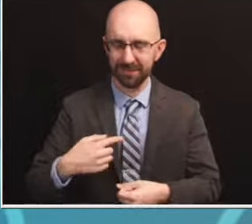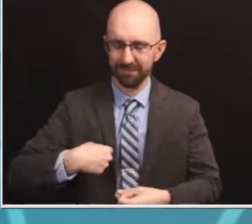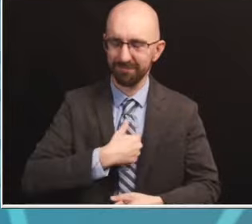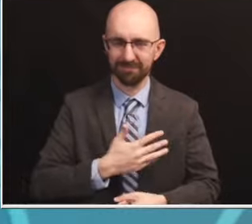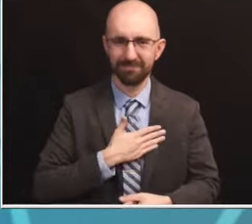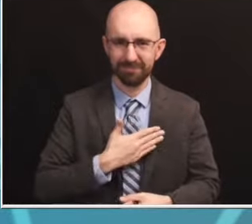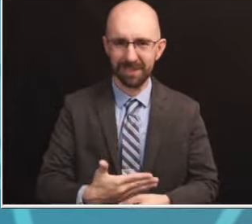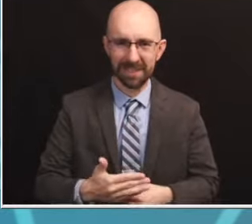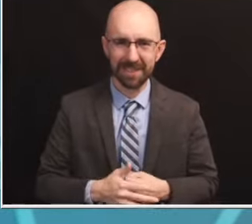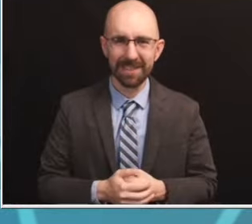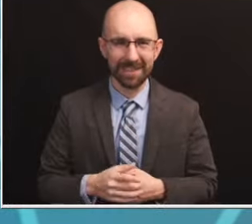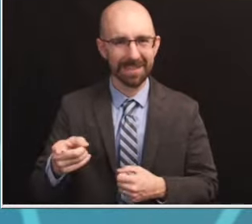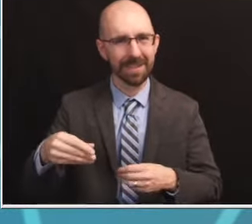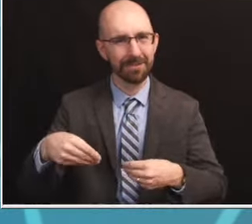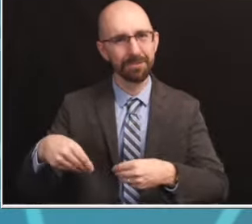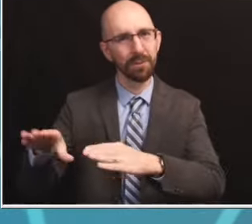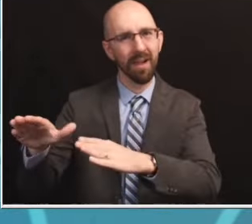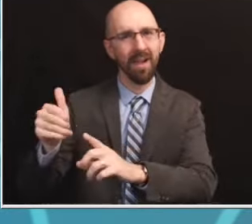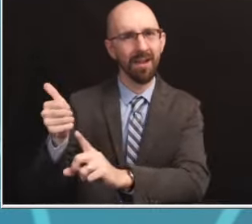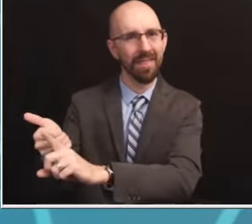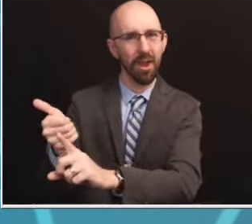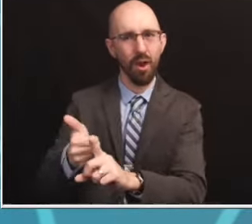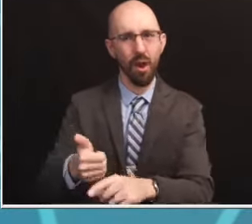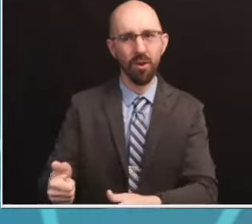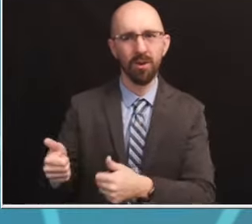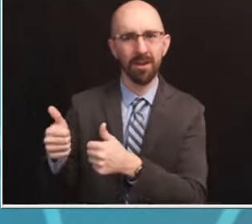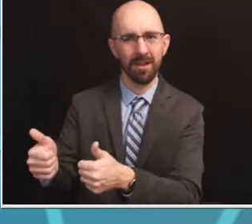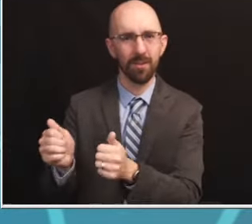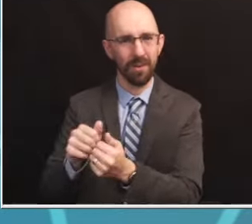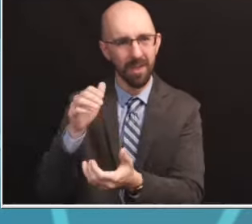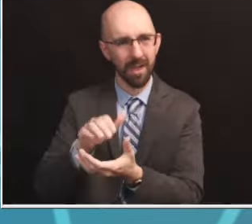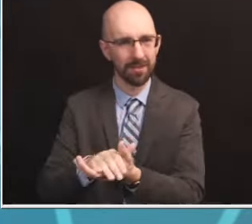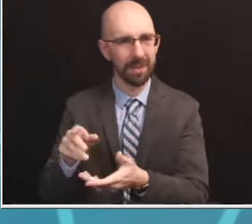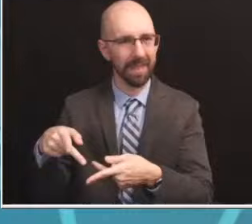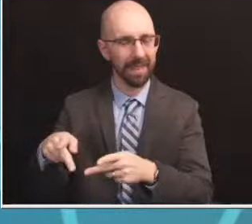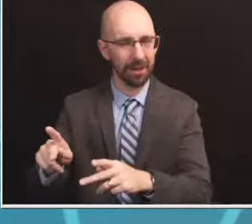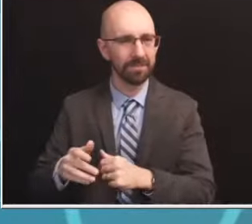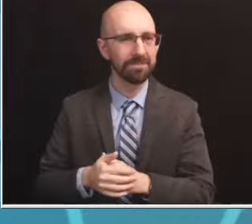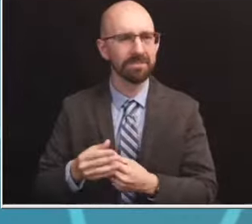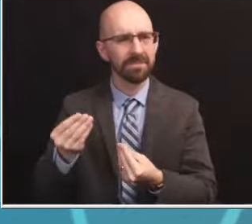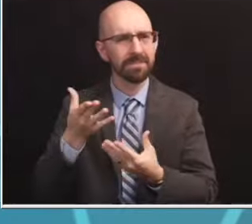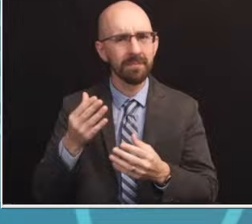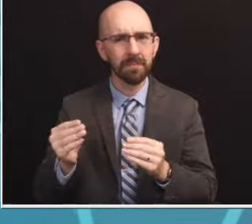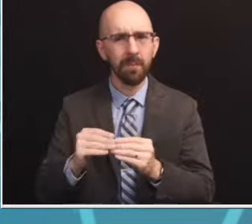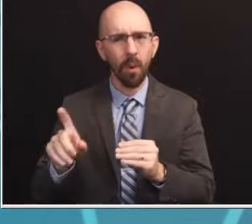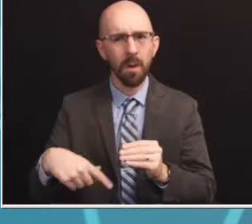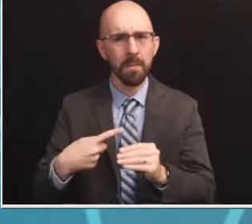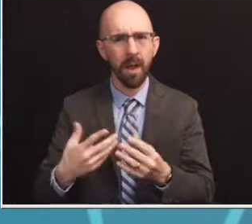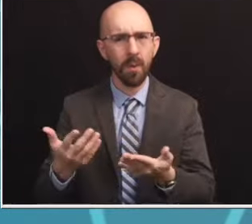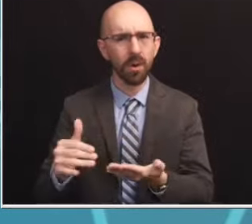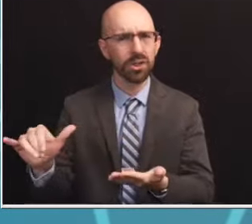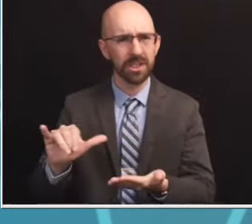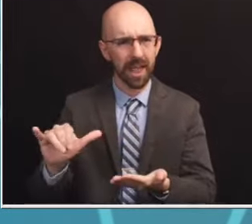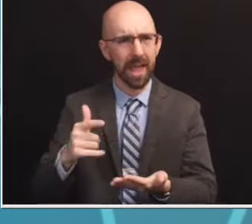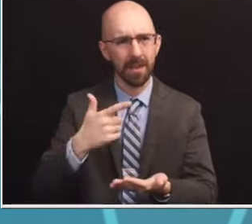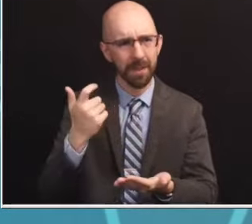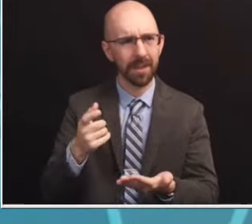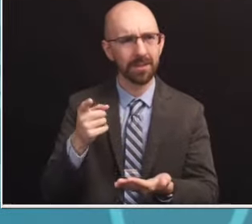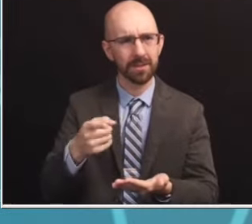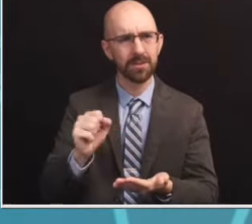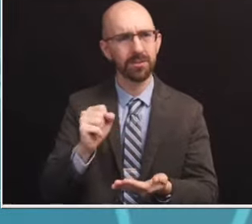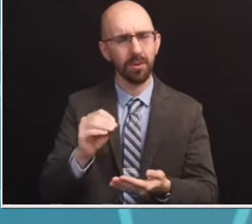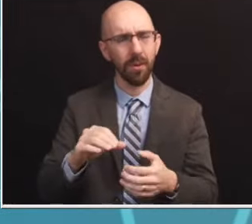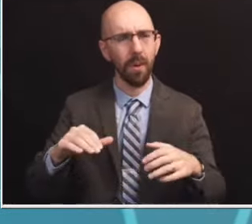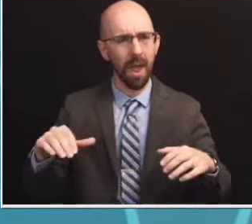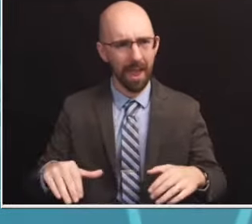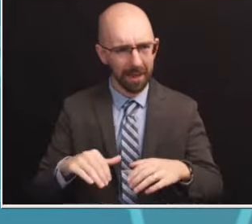living out there on her own with her husband. Yeah. Yes, and they love it. Tell us more about what she's like, because you are so active and you